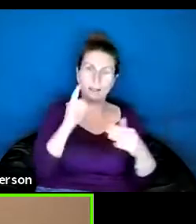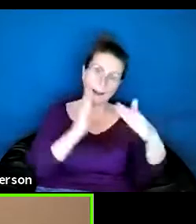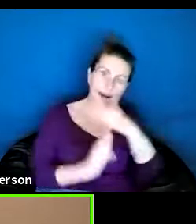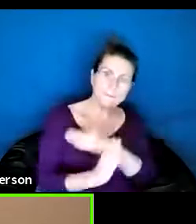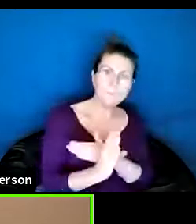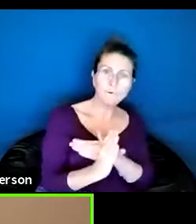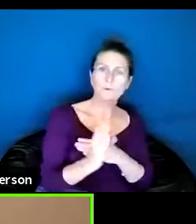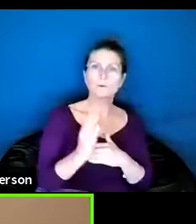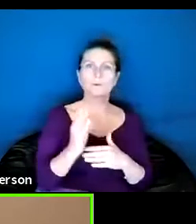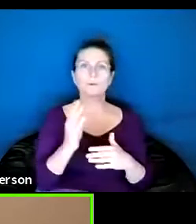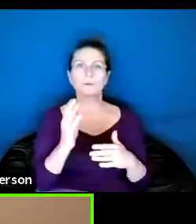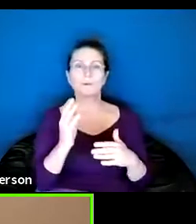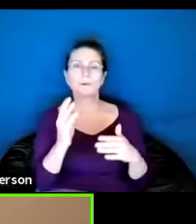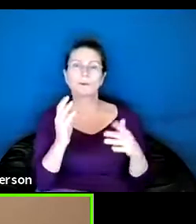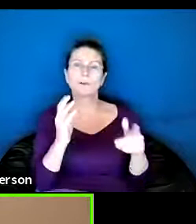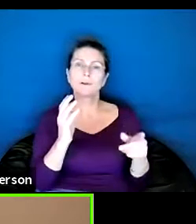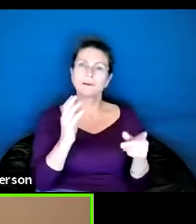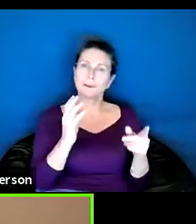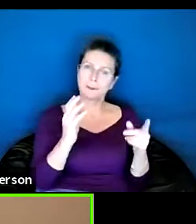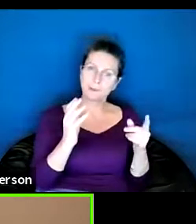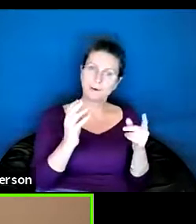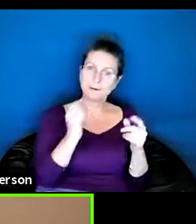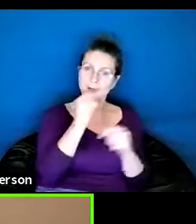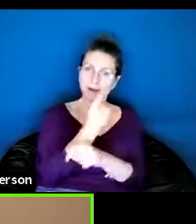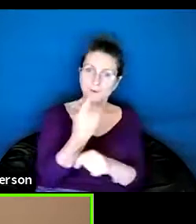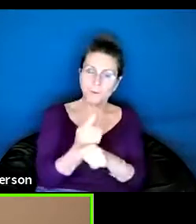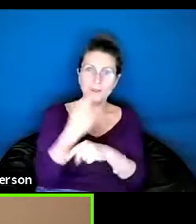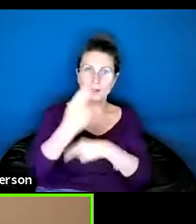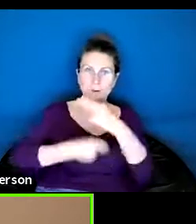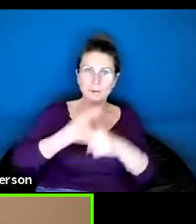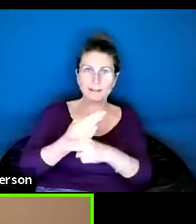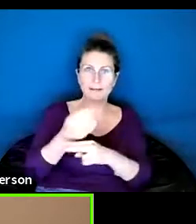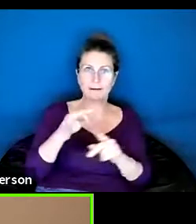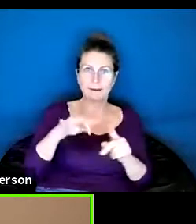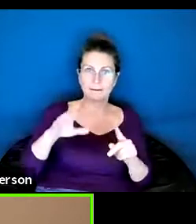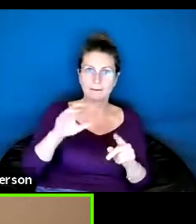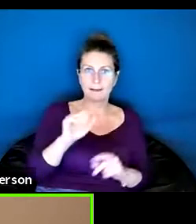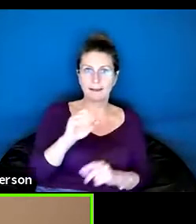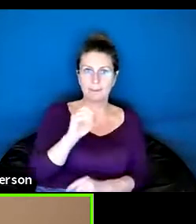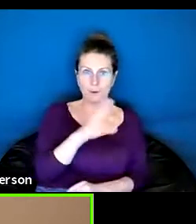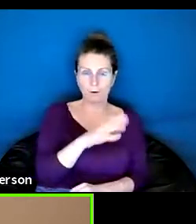step further than the universality of the SDGs, I dare say.